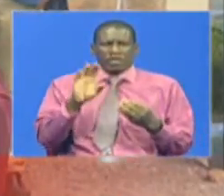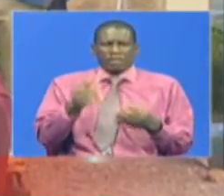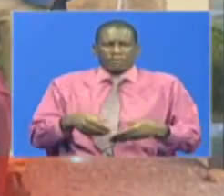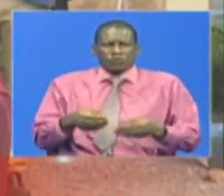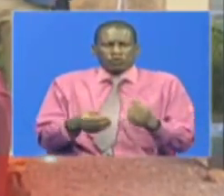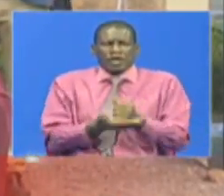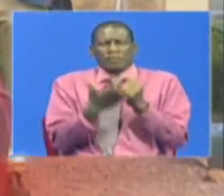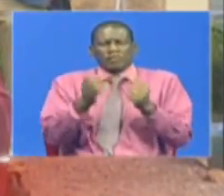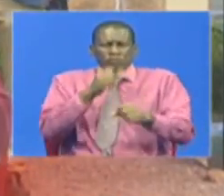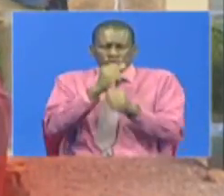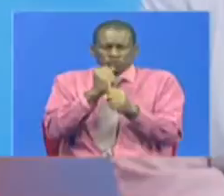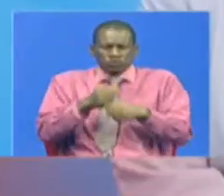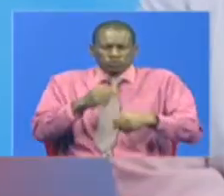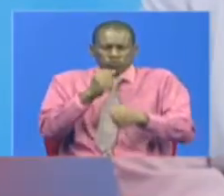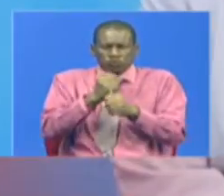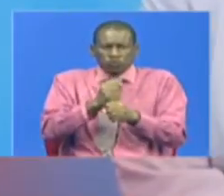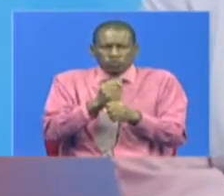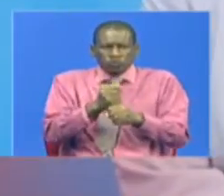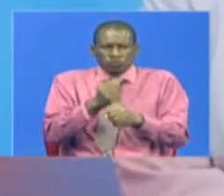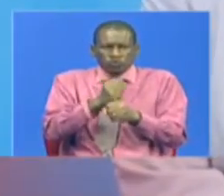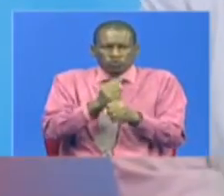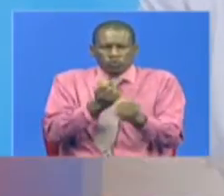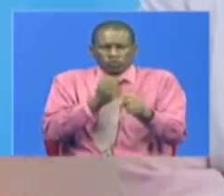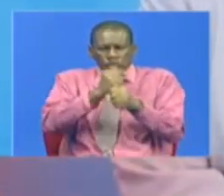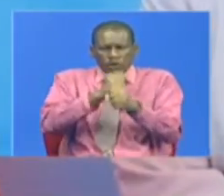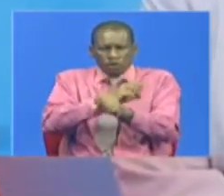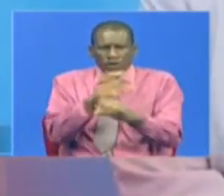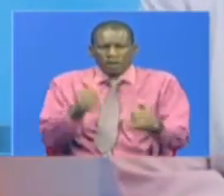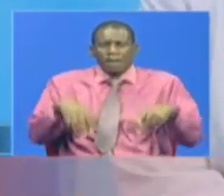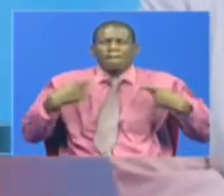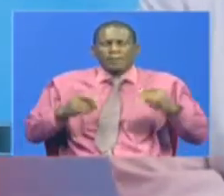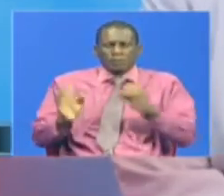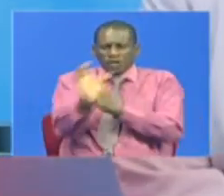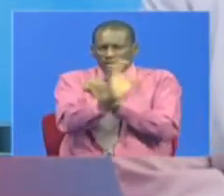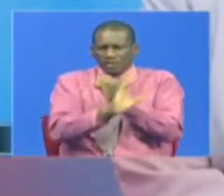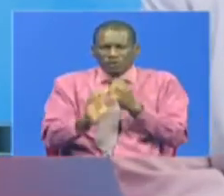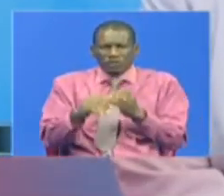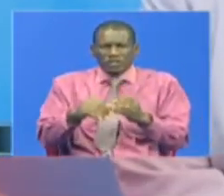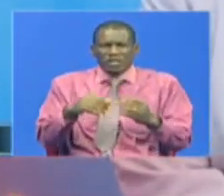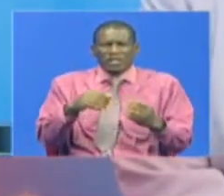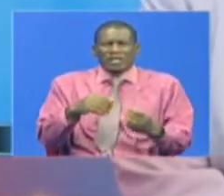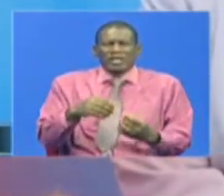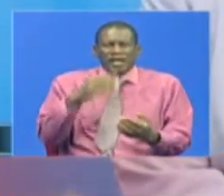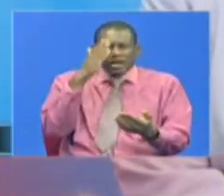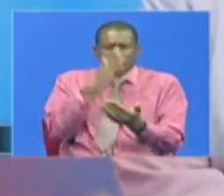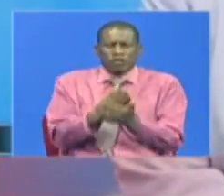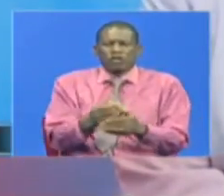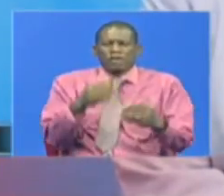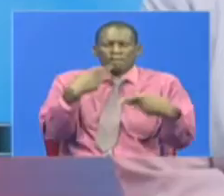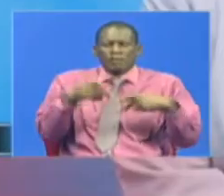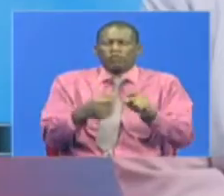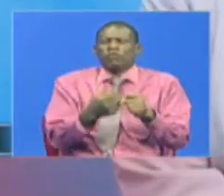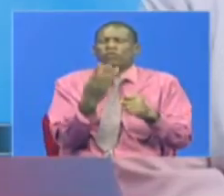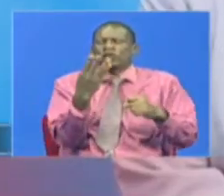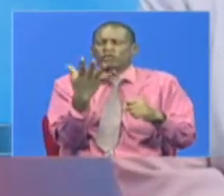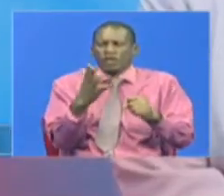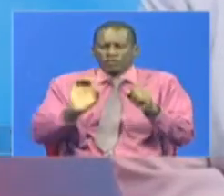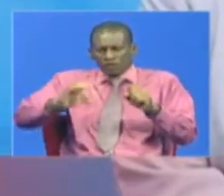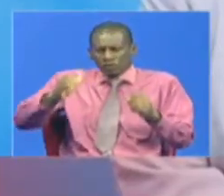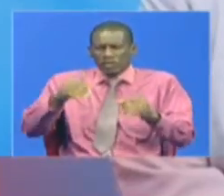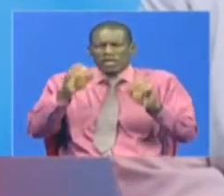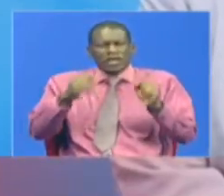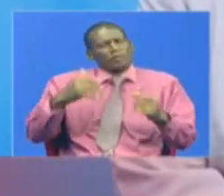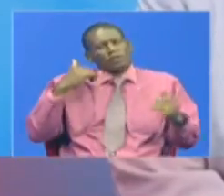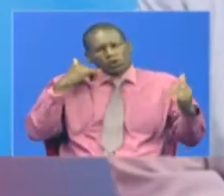zao vilivyo. The people across the country, actually in 45 counties, that can be called upon to be able to